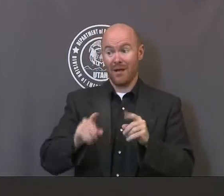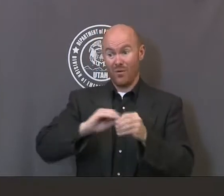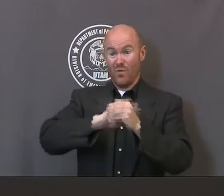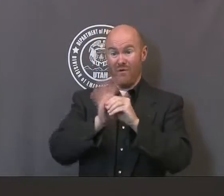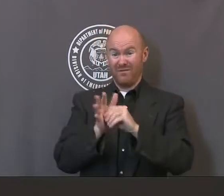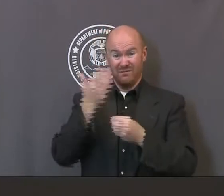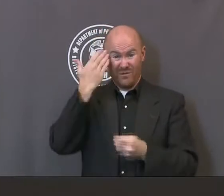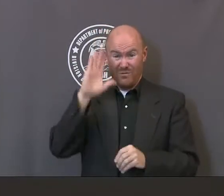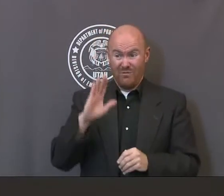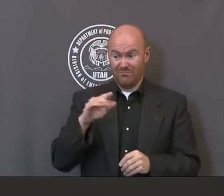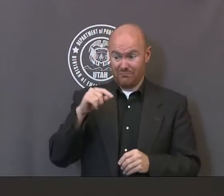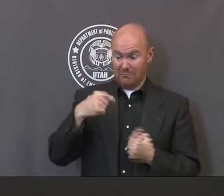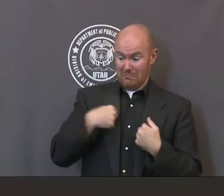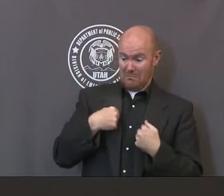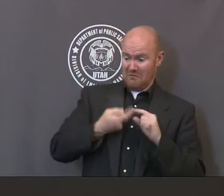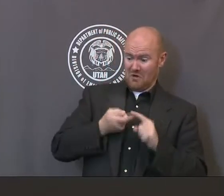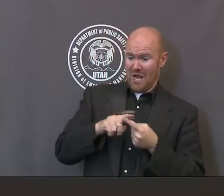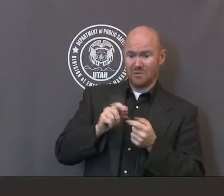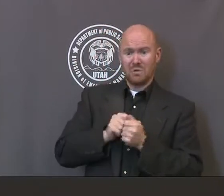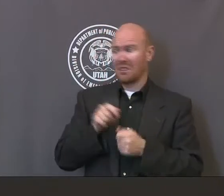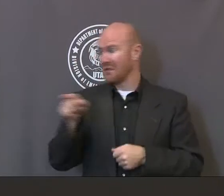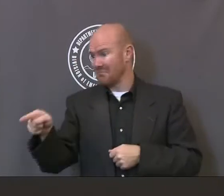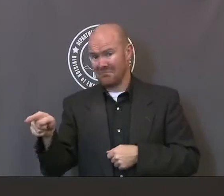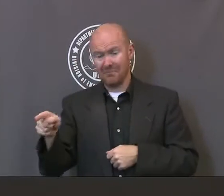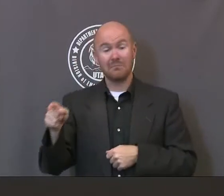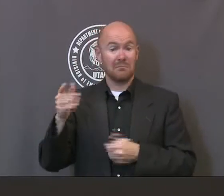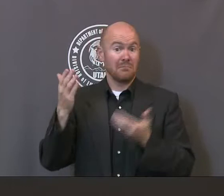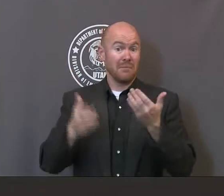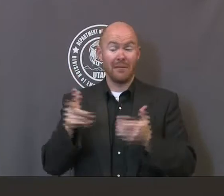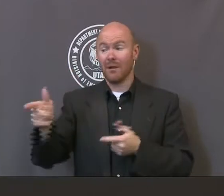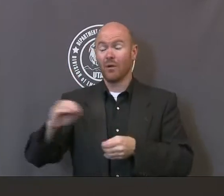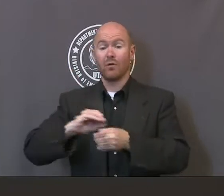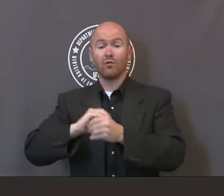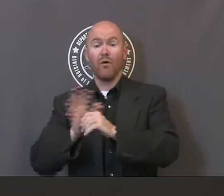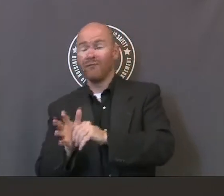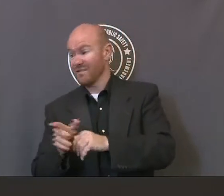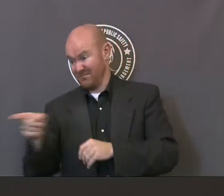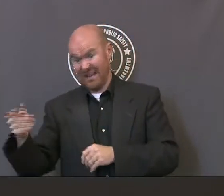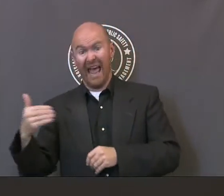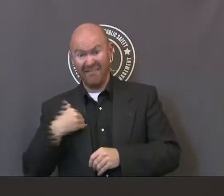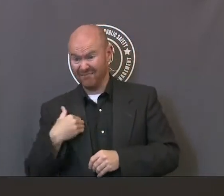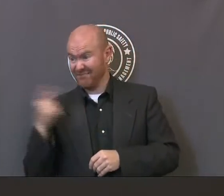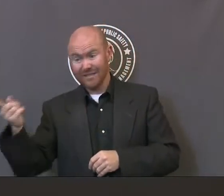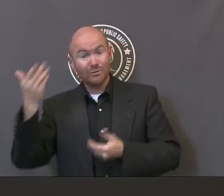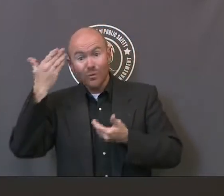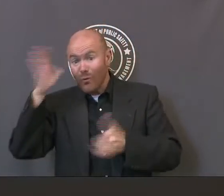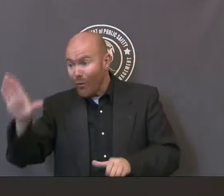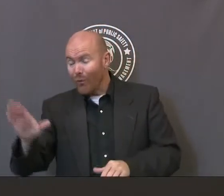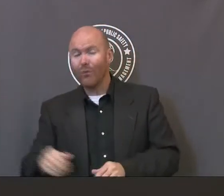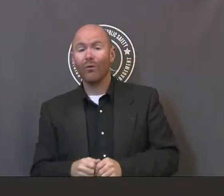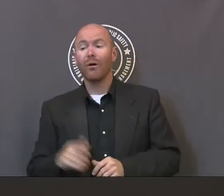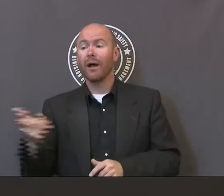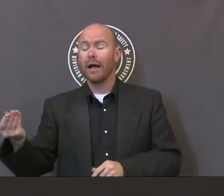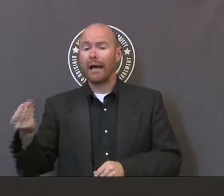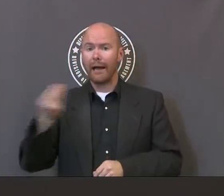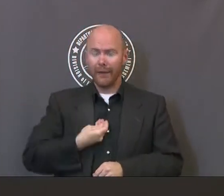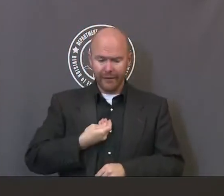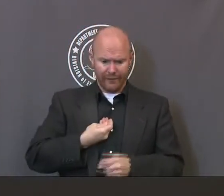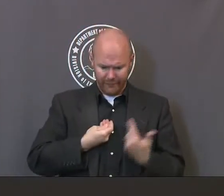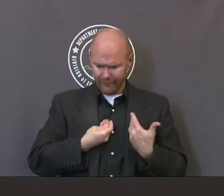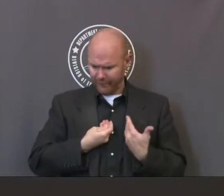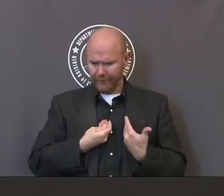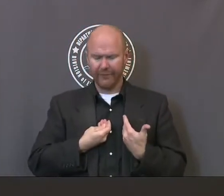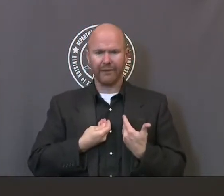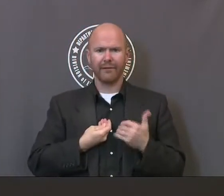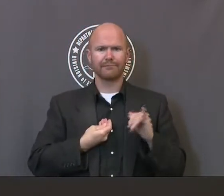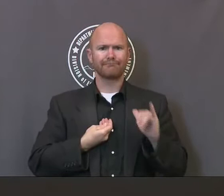boundaries. And because we let down our guard in these settings, it's a popular point of viral spread. The